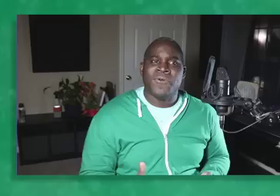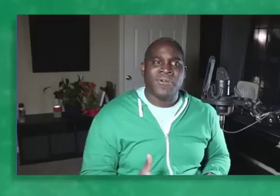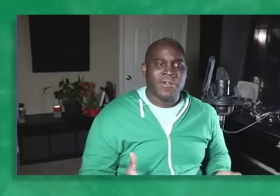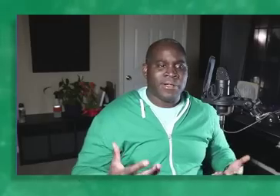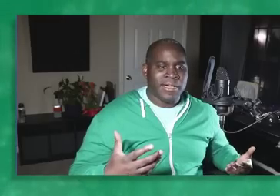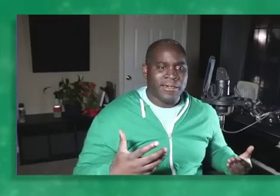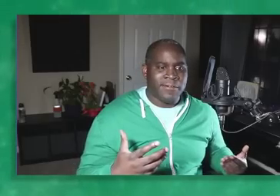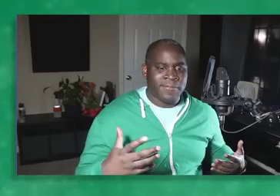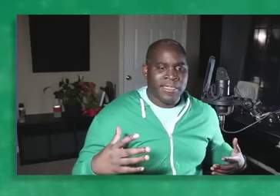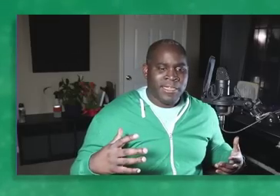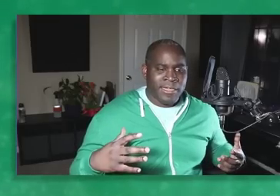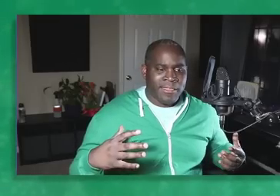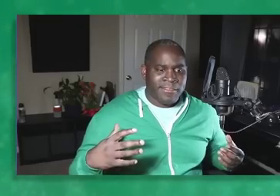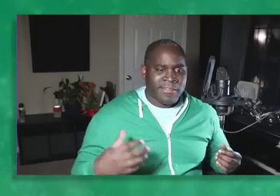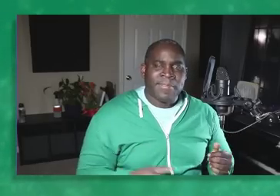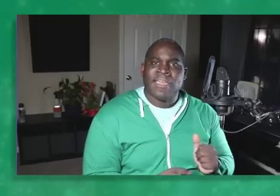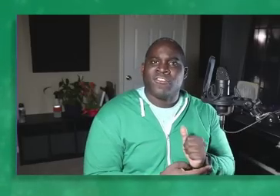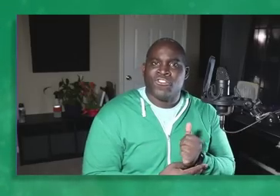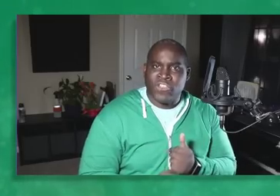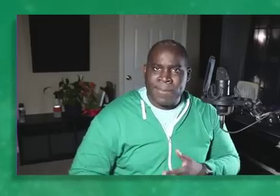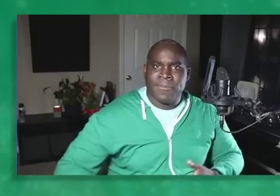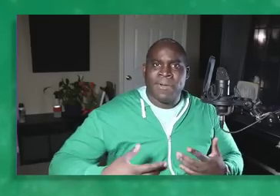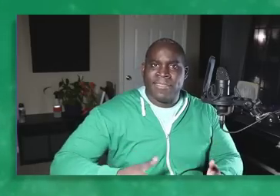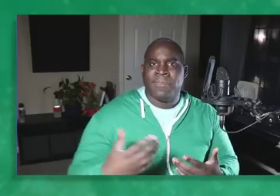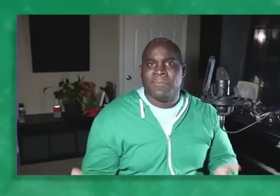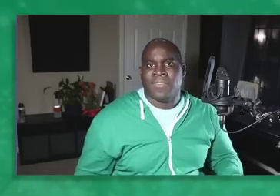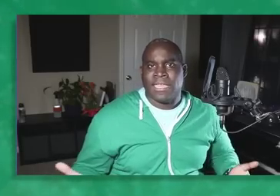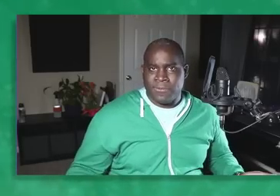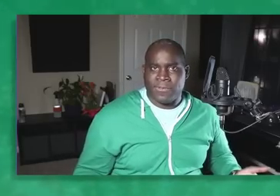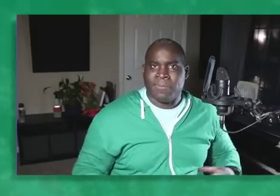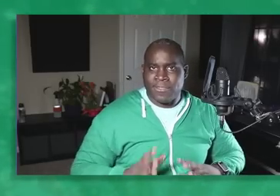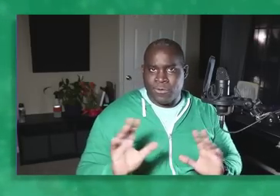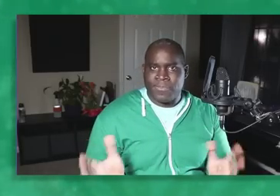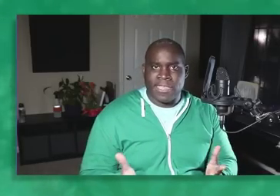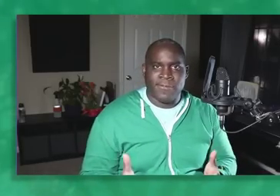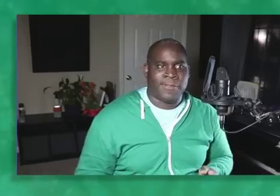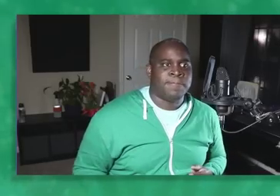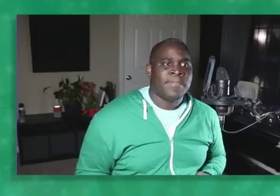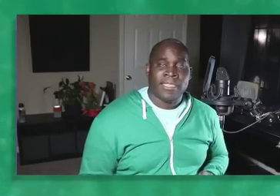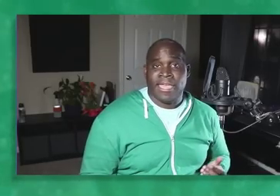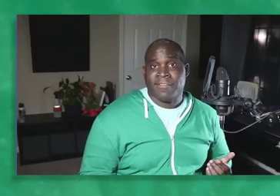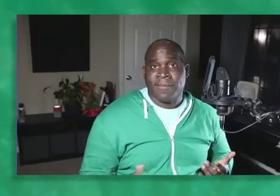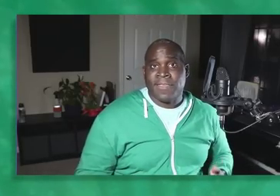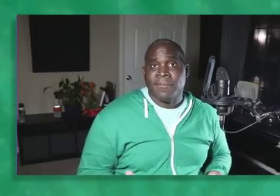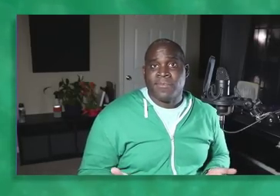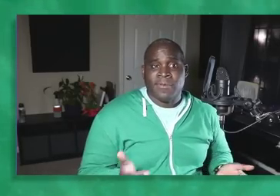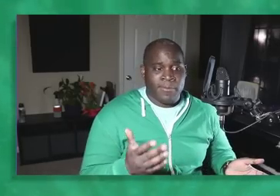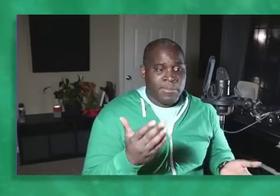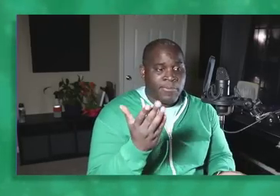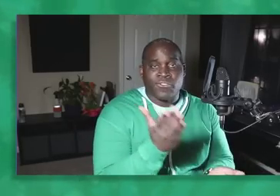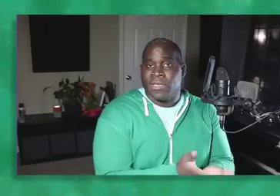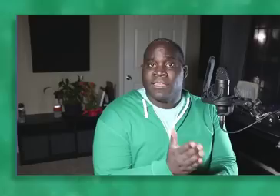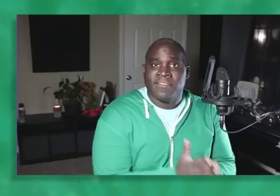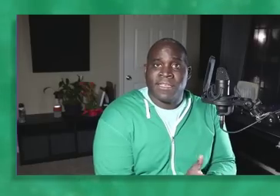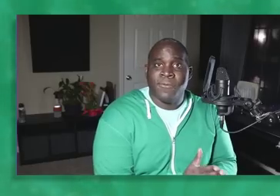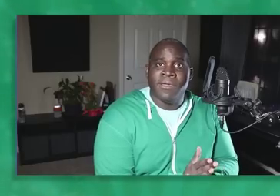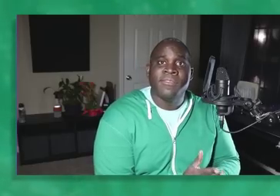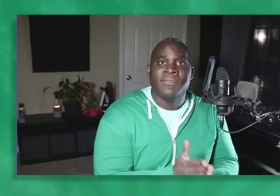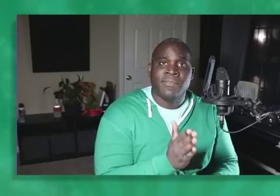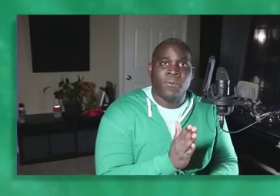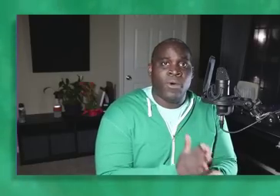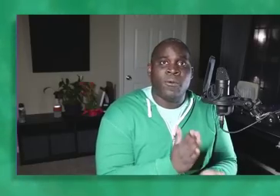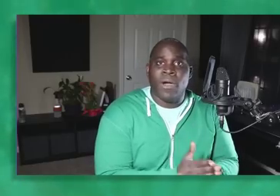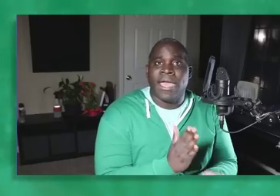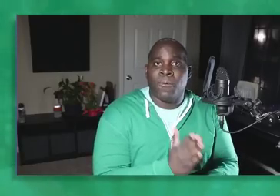It's more of something that's shaped by the people that use it, by the groups that use it. And sometimes people strictly stick